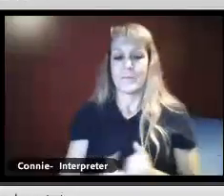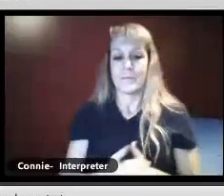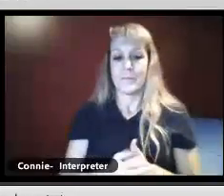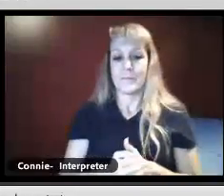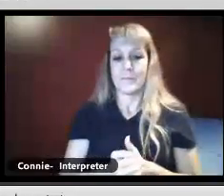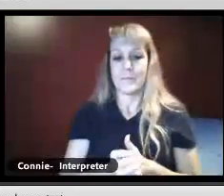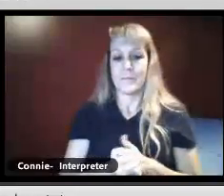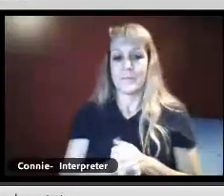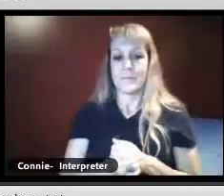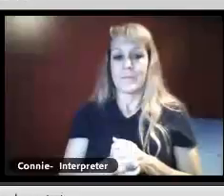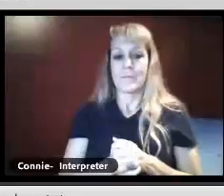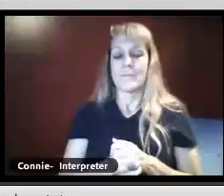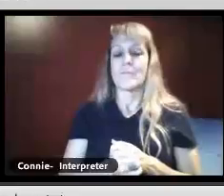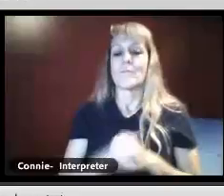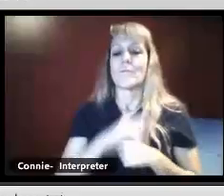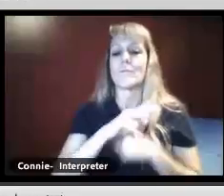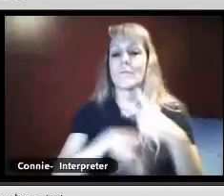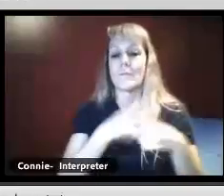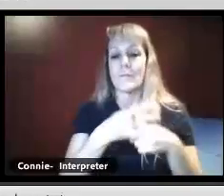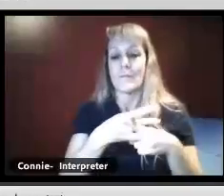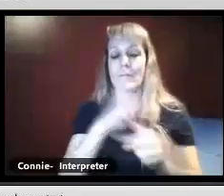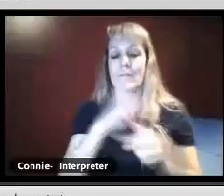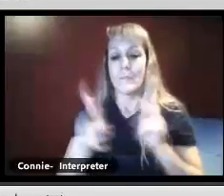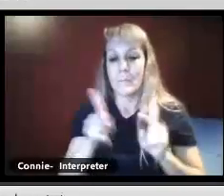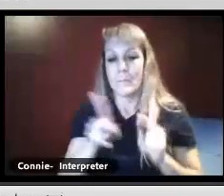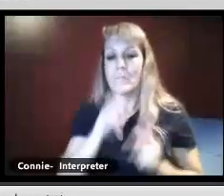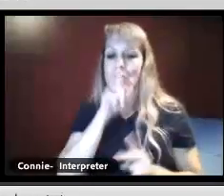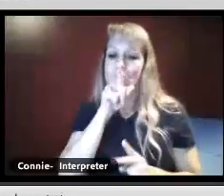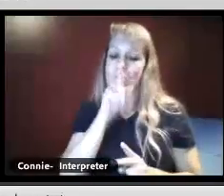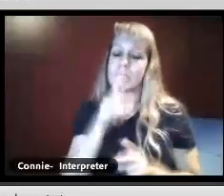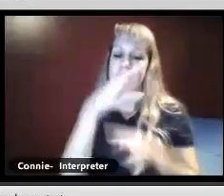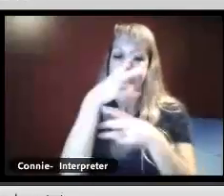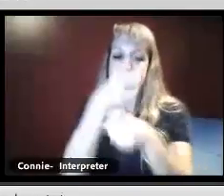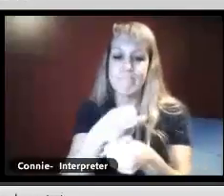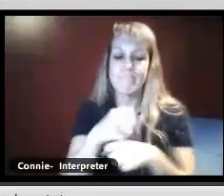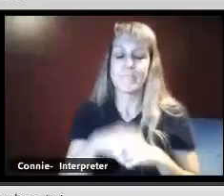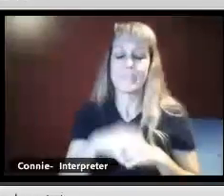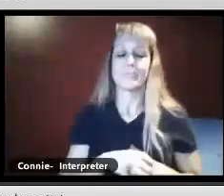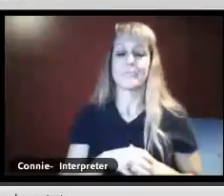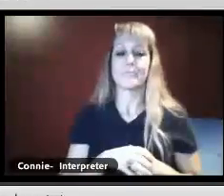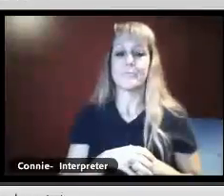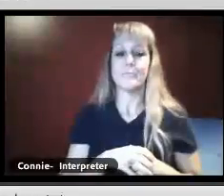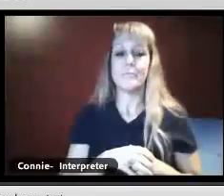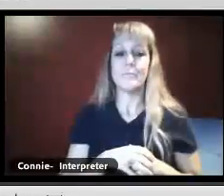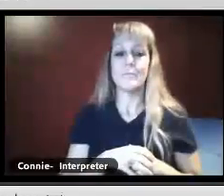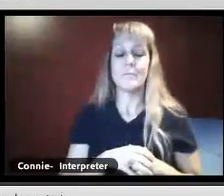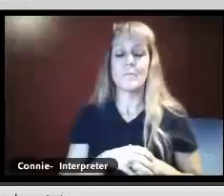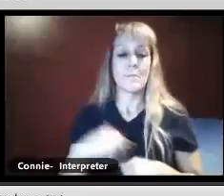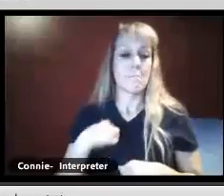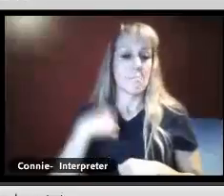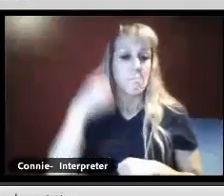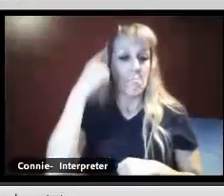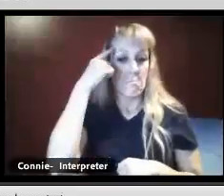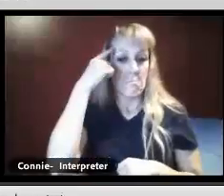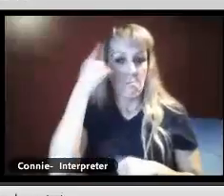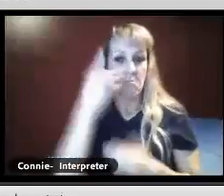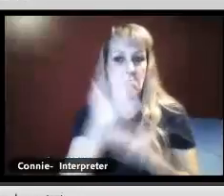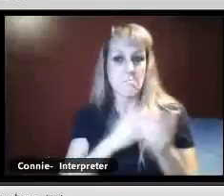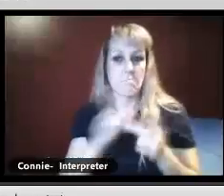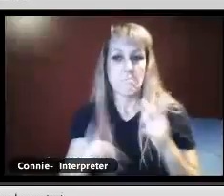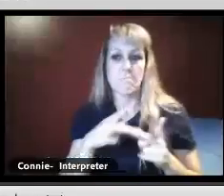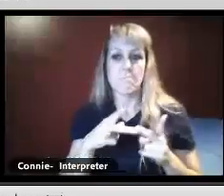And for a certain type of audience, that really appeals to me. And I can imagine that there are certain type of audiences